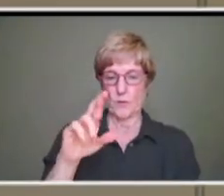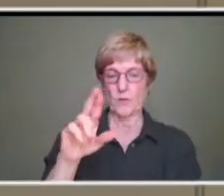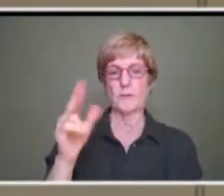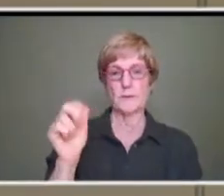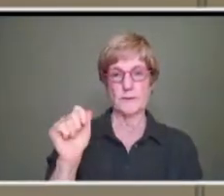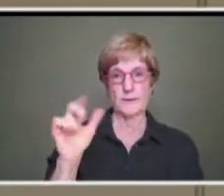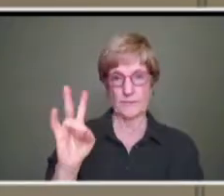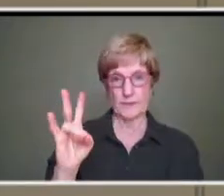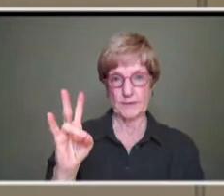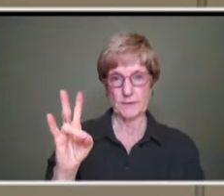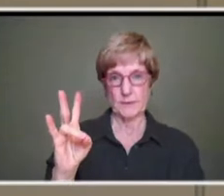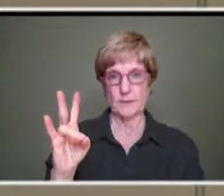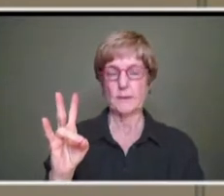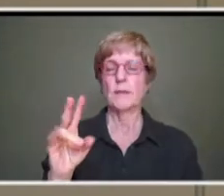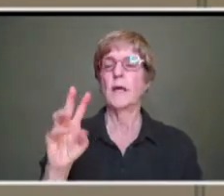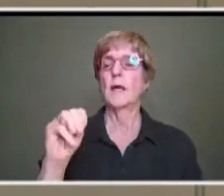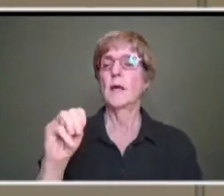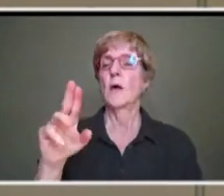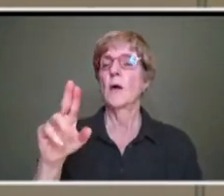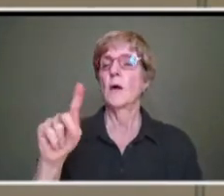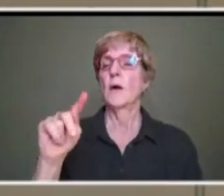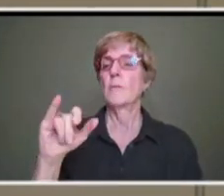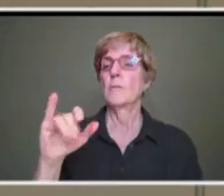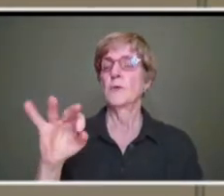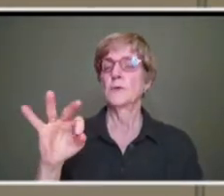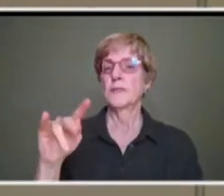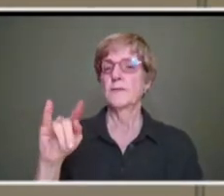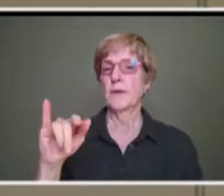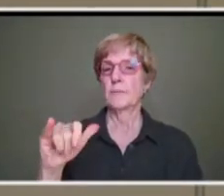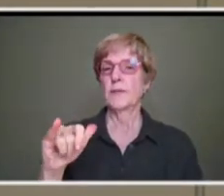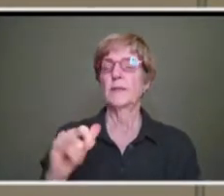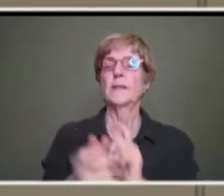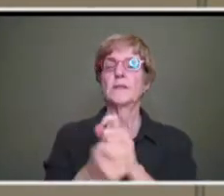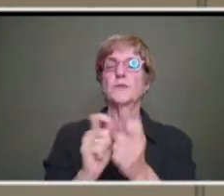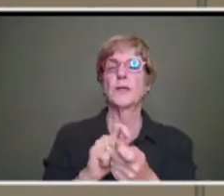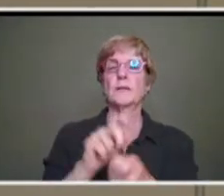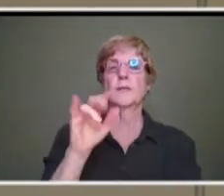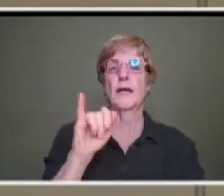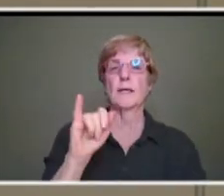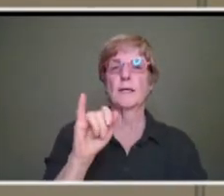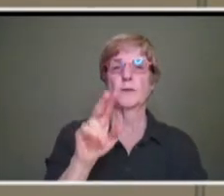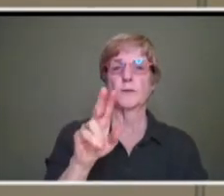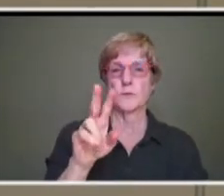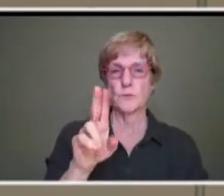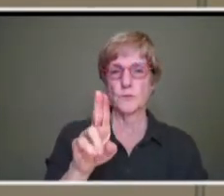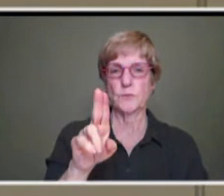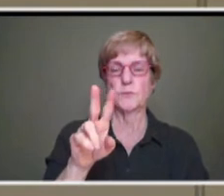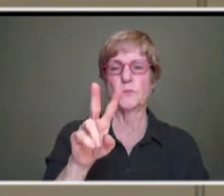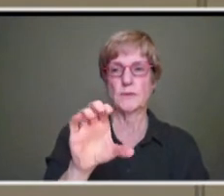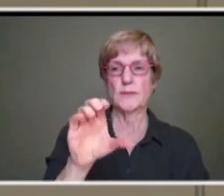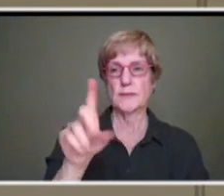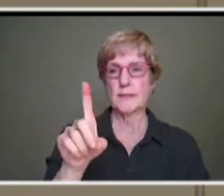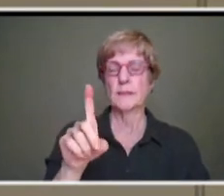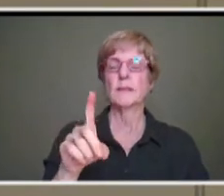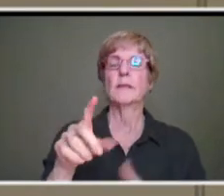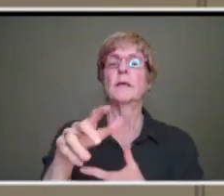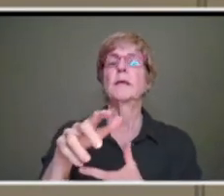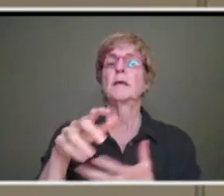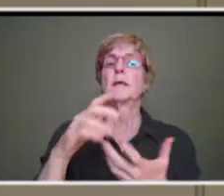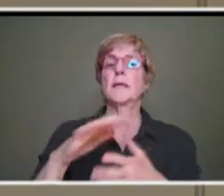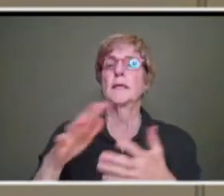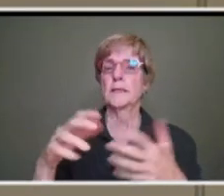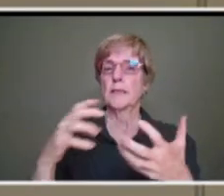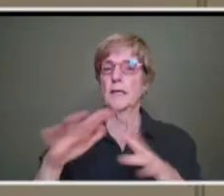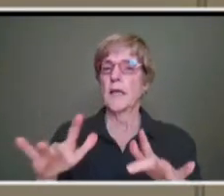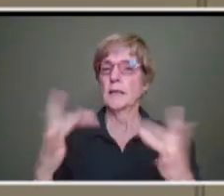and a half multi-family residential and the proposed zoning is i2cd General industrial conditional staff recommends approval of this